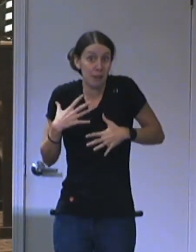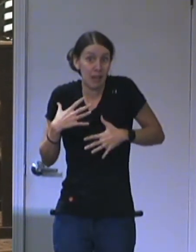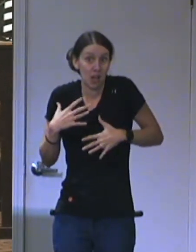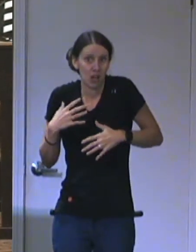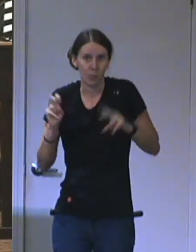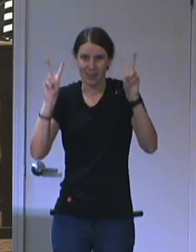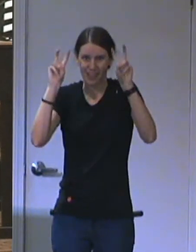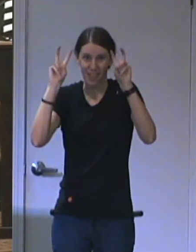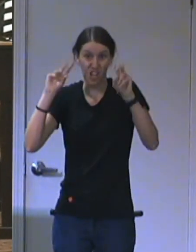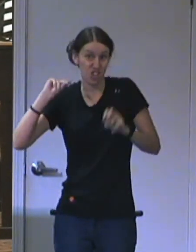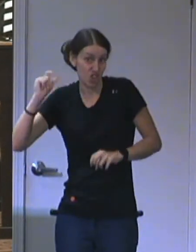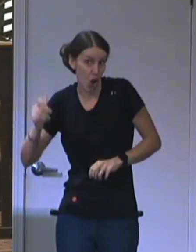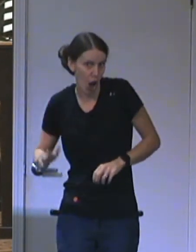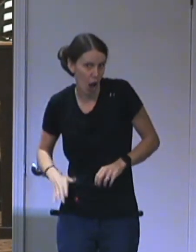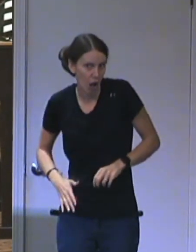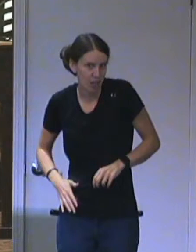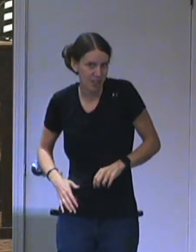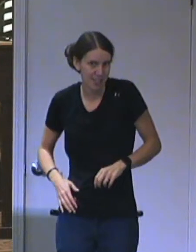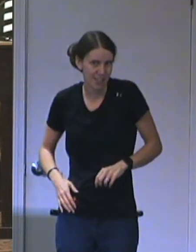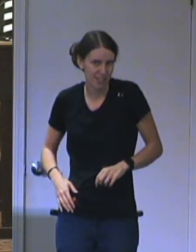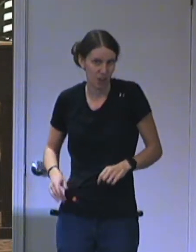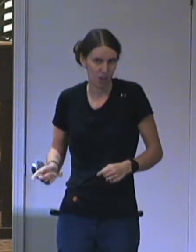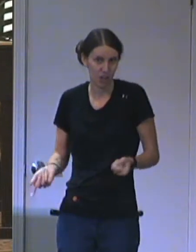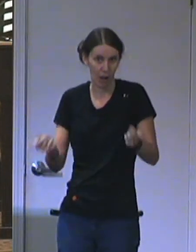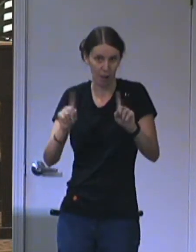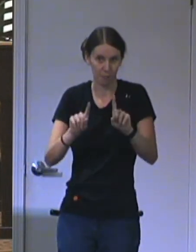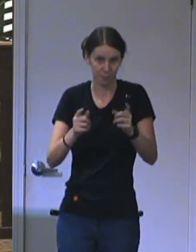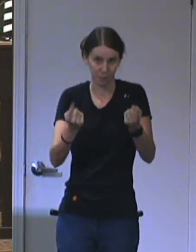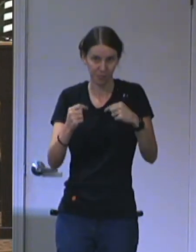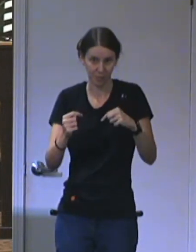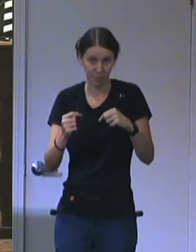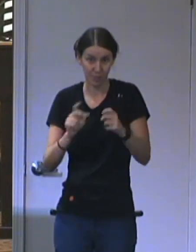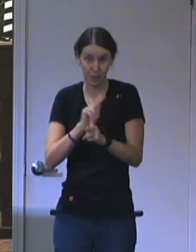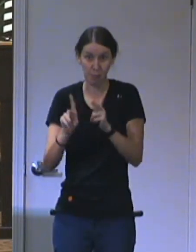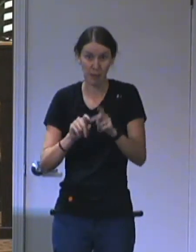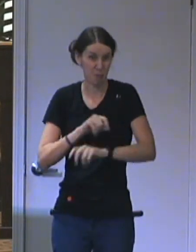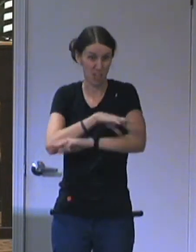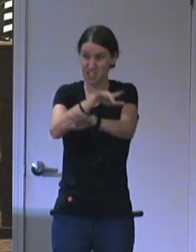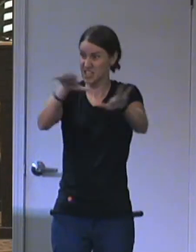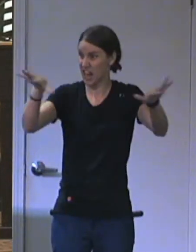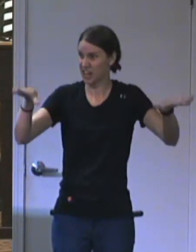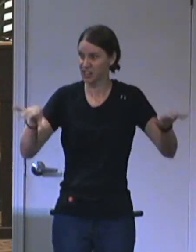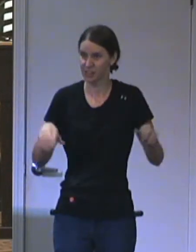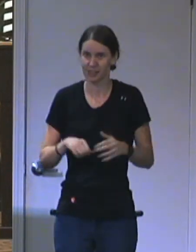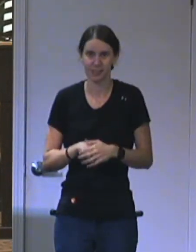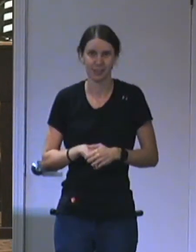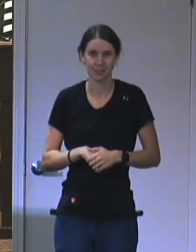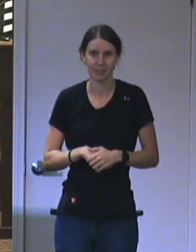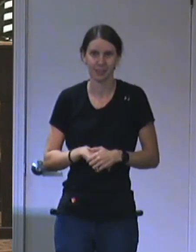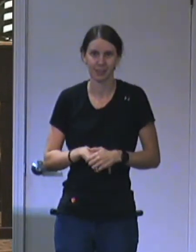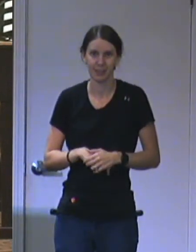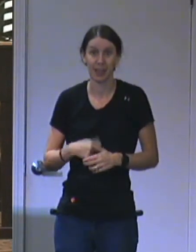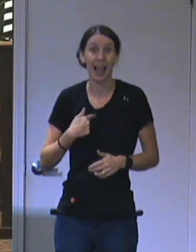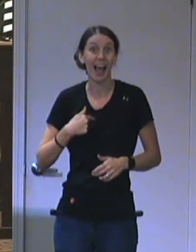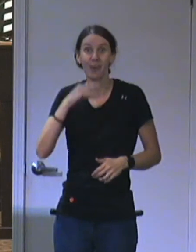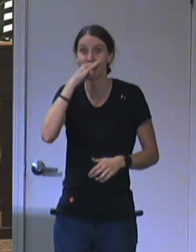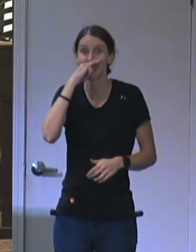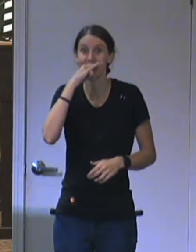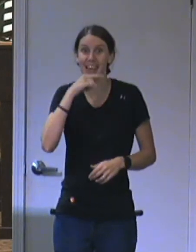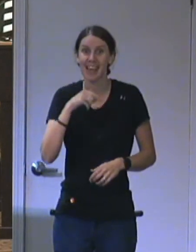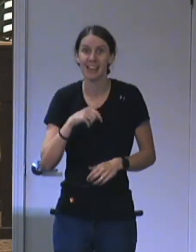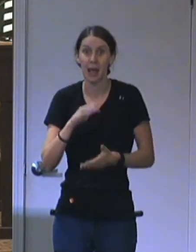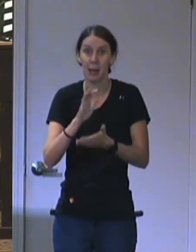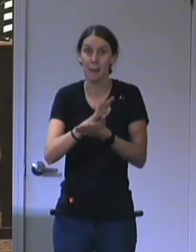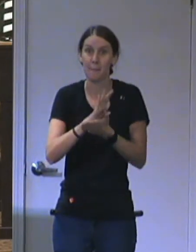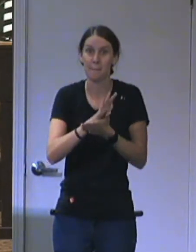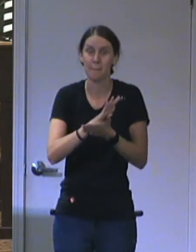out, people are rerouted in life. Right? I was a paper boy. Yeah, I know what the dogs